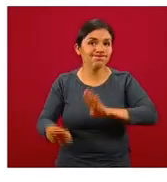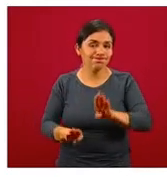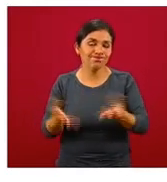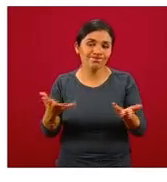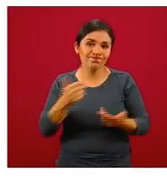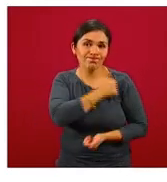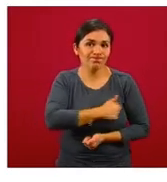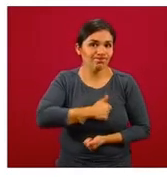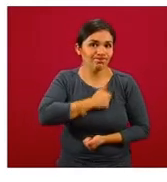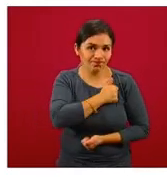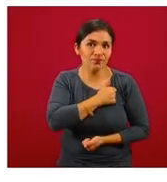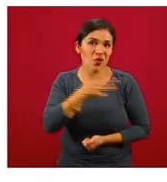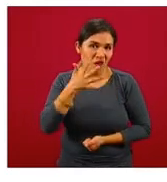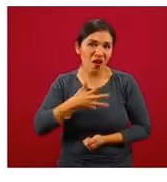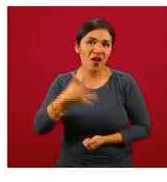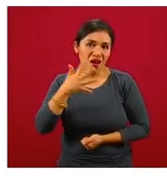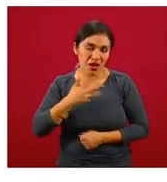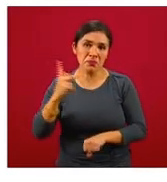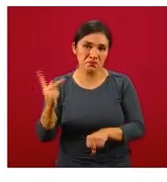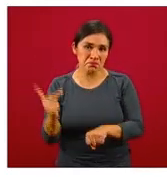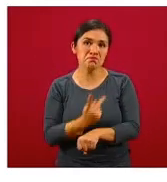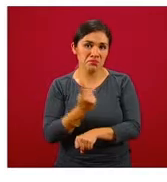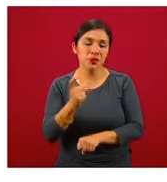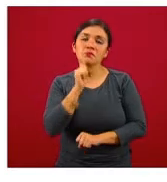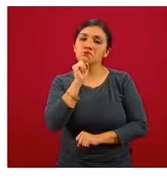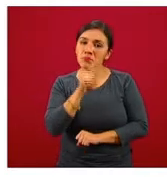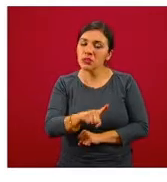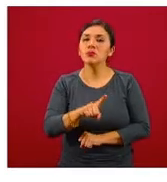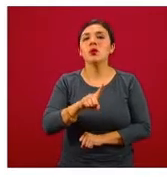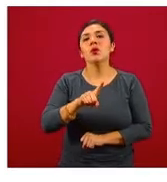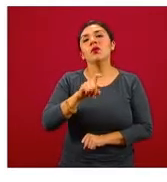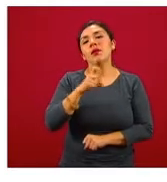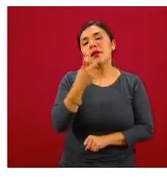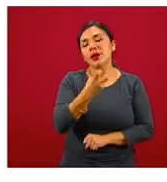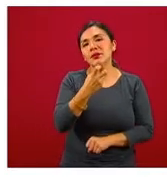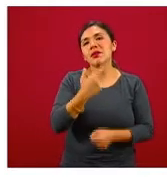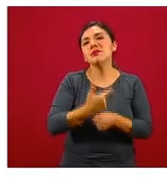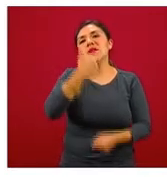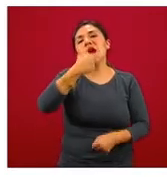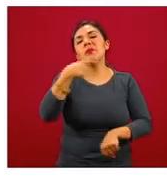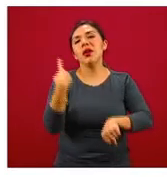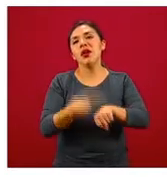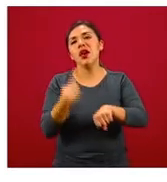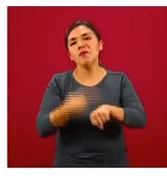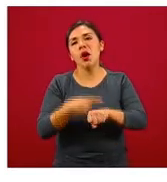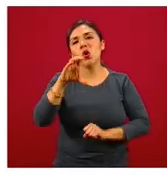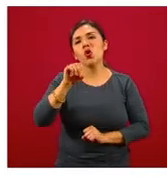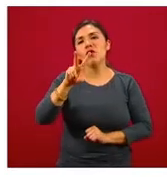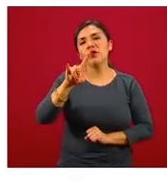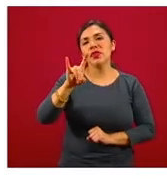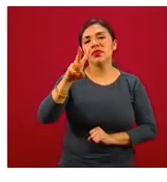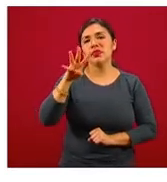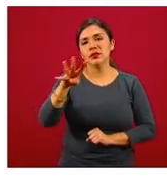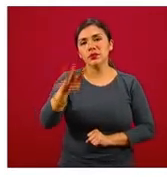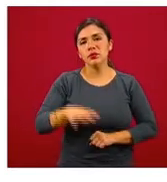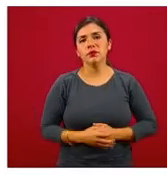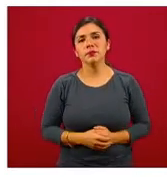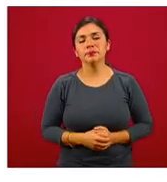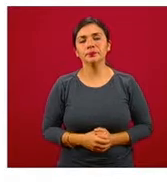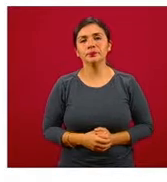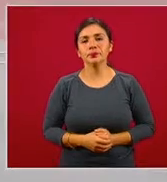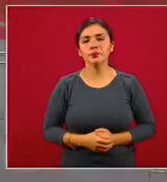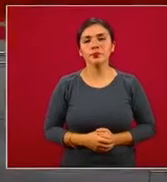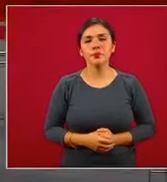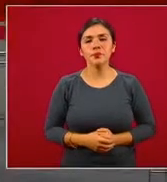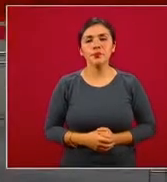4,477 very unfortunate deaths that have occurred due to complications from COVID-19.